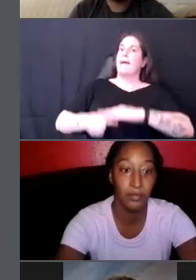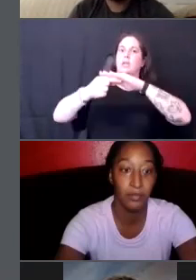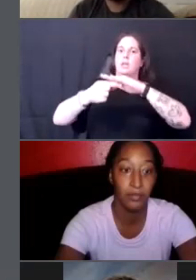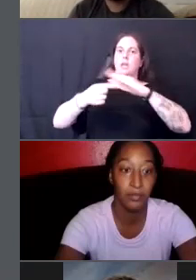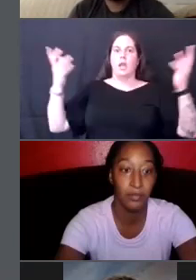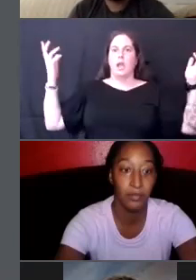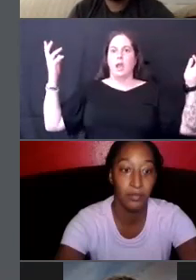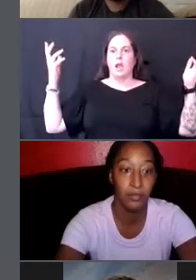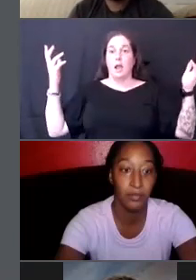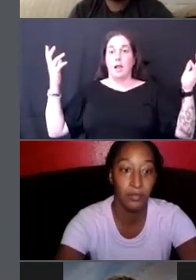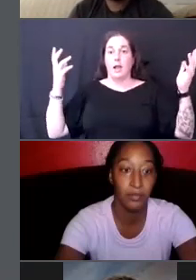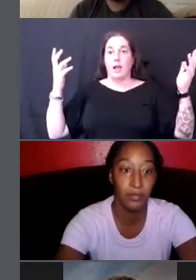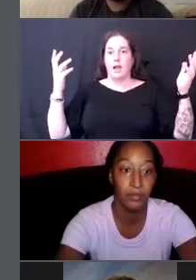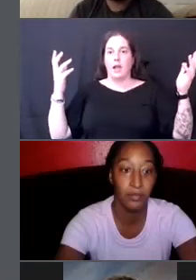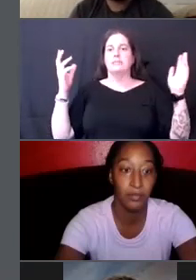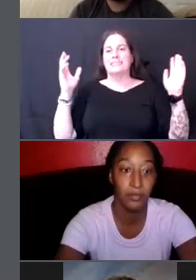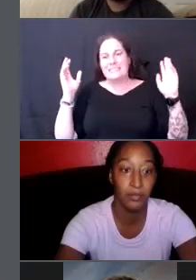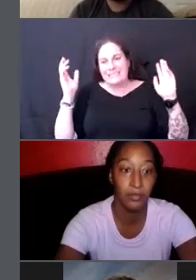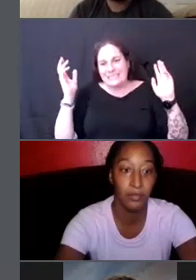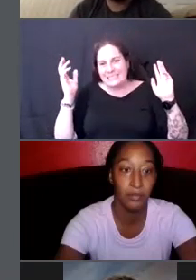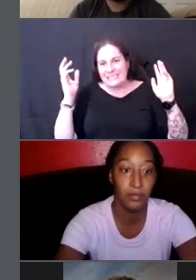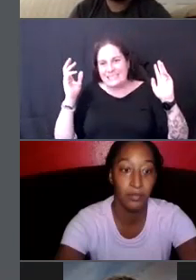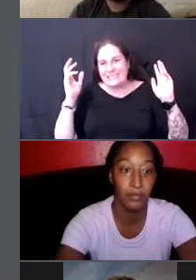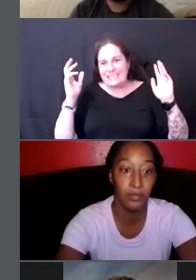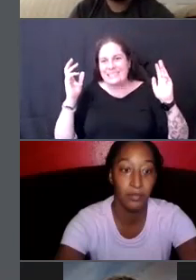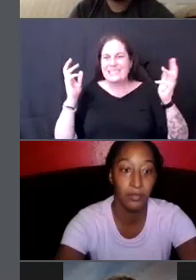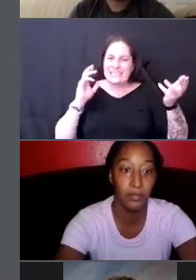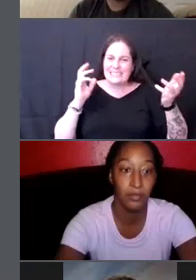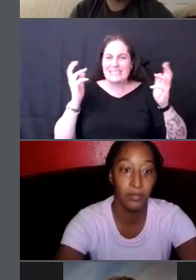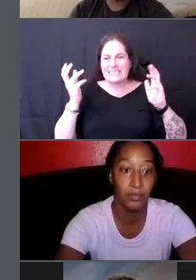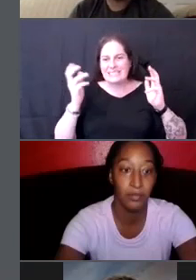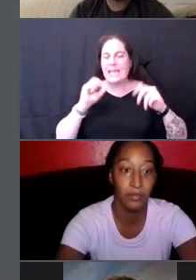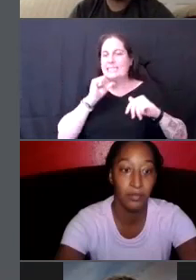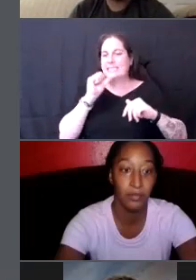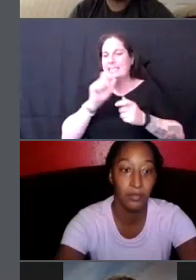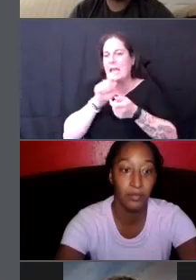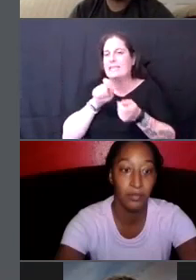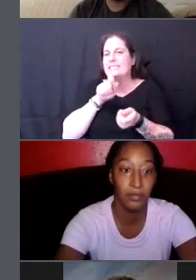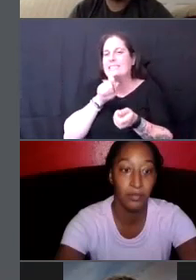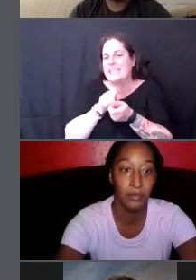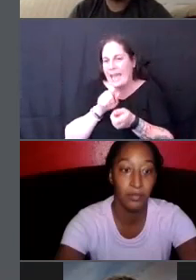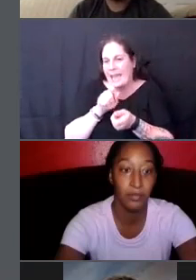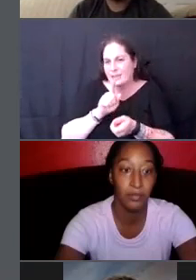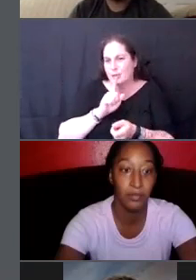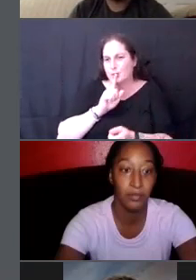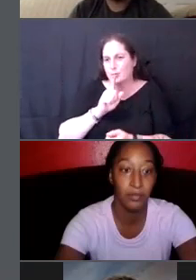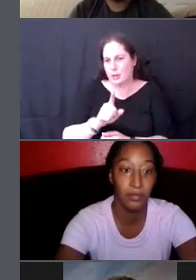Well, that's not totally true. You know, they've kind